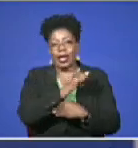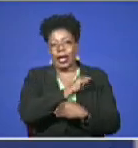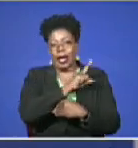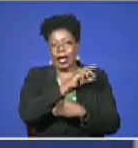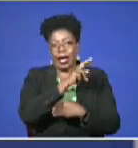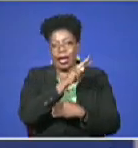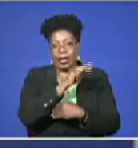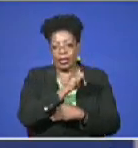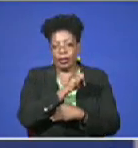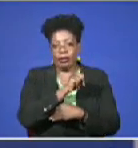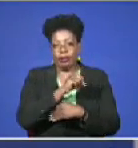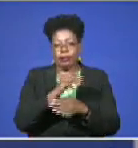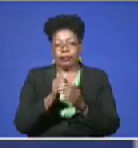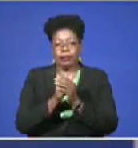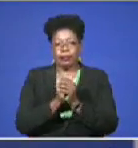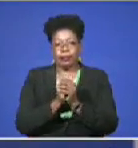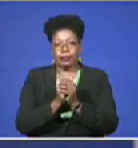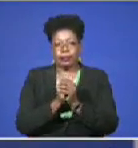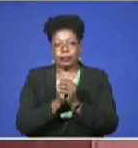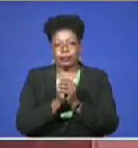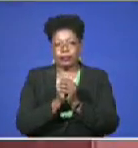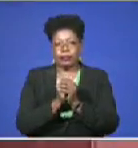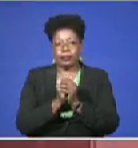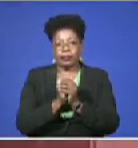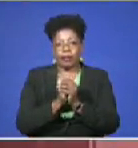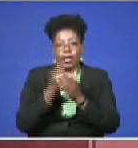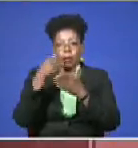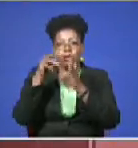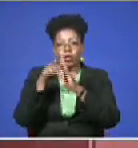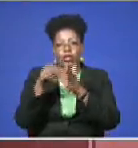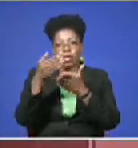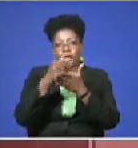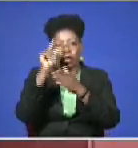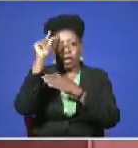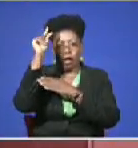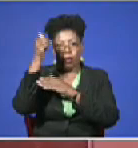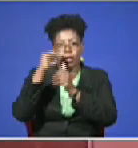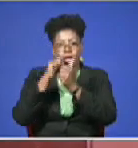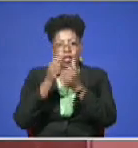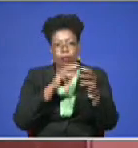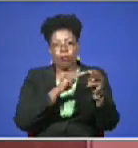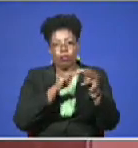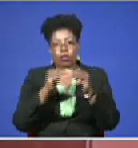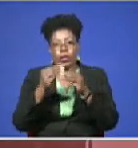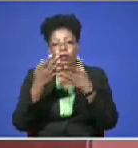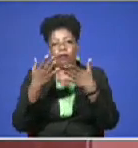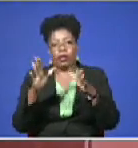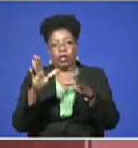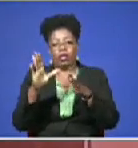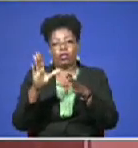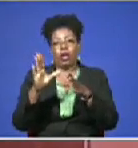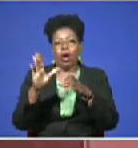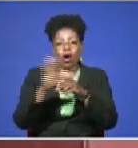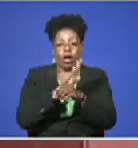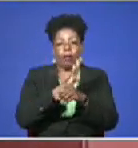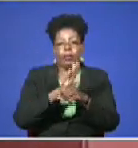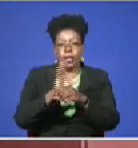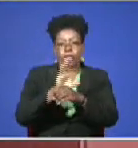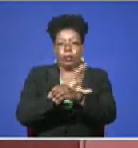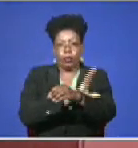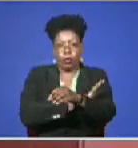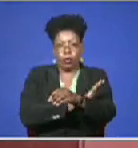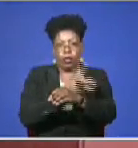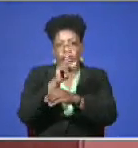Hawkins Hill headquarters. The Immigration Department, among several government agencies, is moving toward complete computerization. ZNS